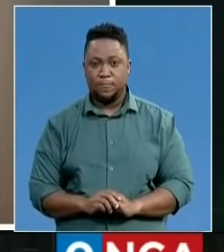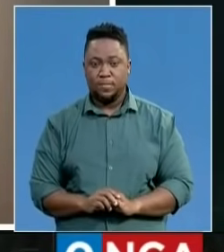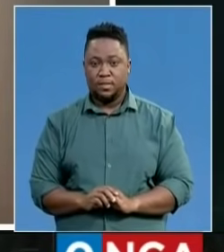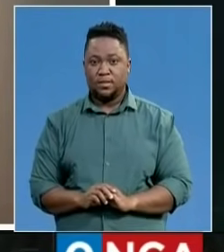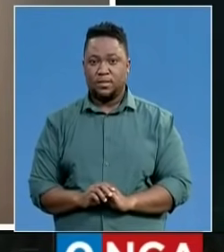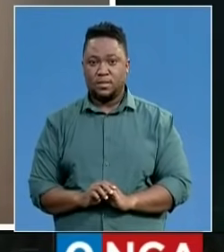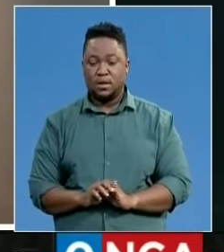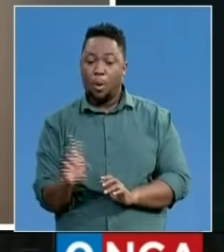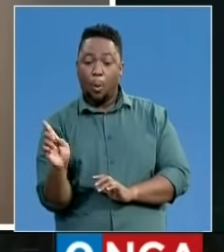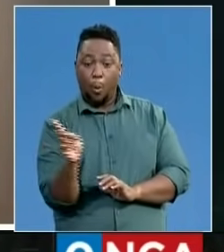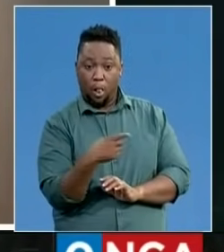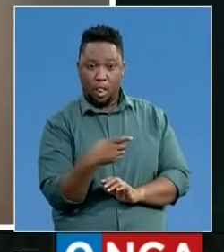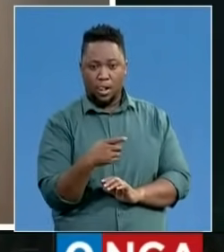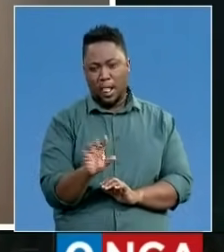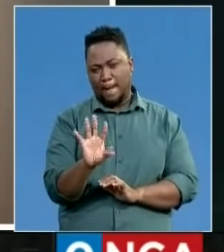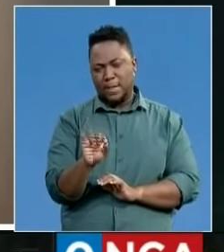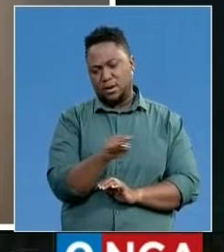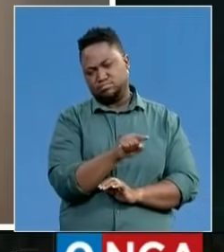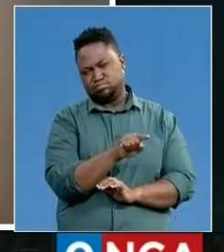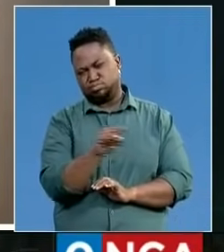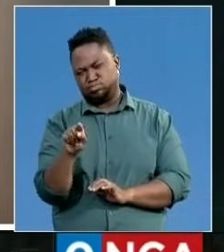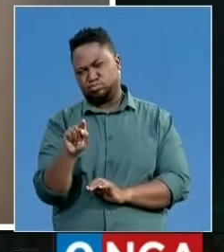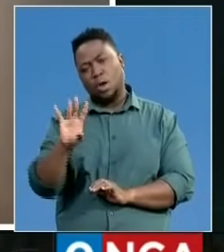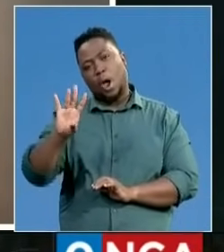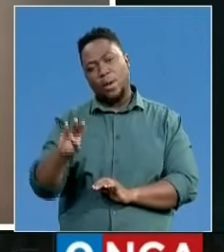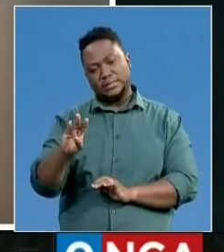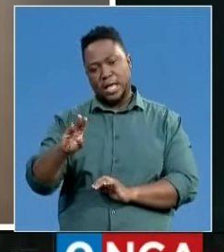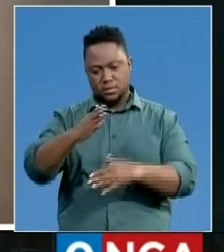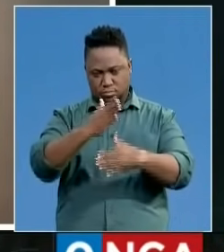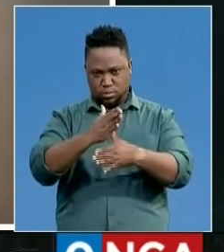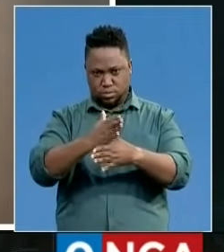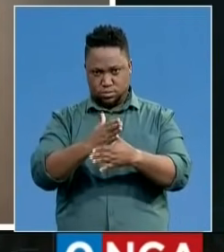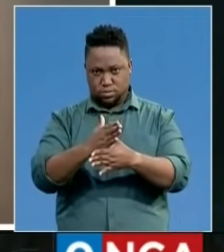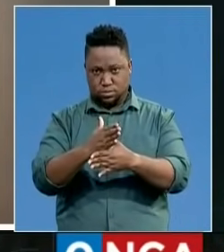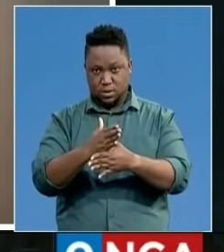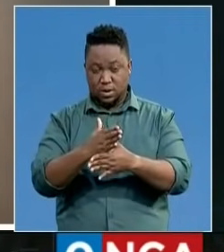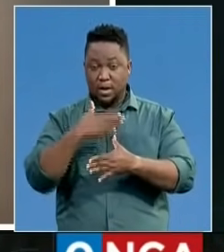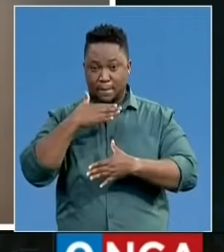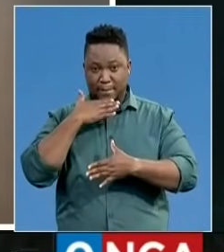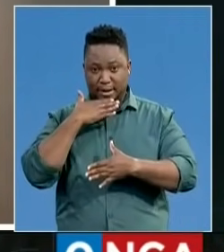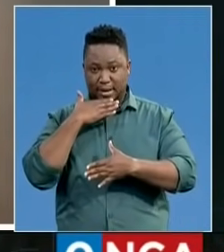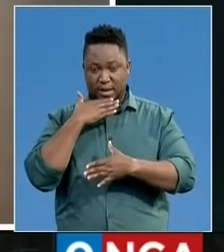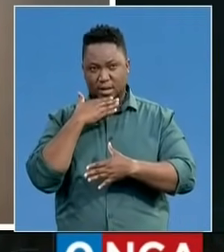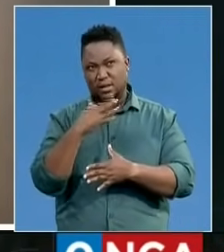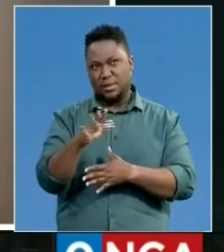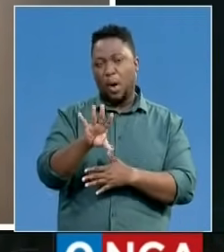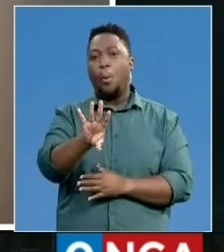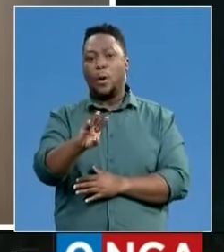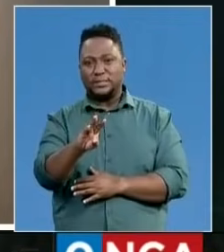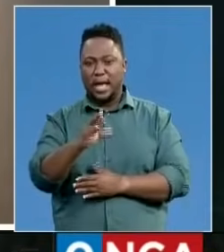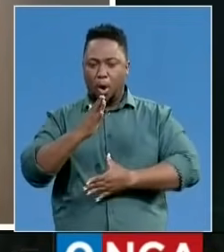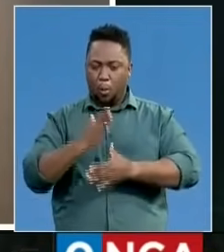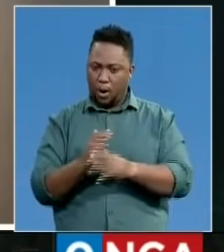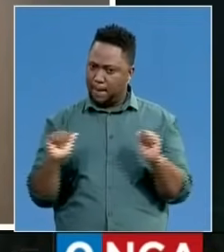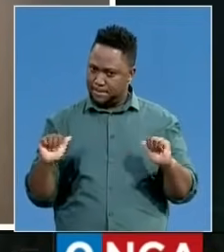online from Monday till about Wednesday, Thembekile, and it will be fully operational by midweek. Many